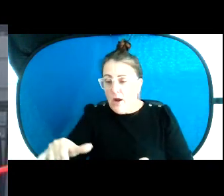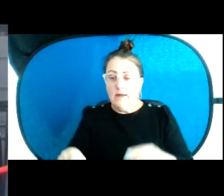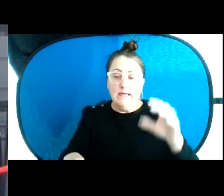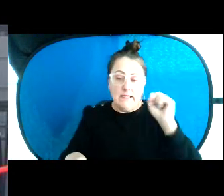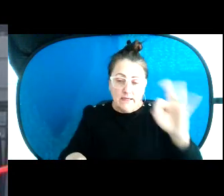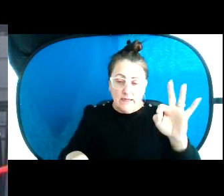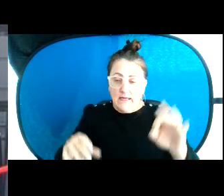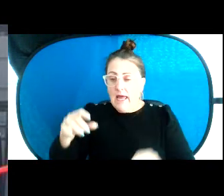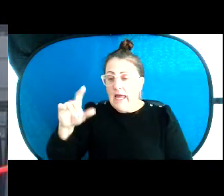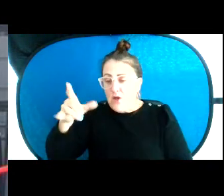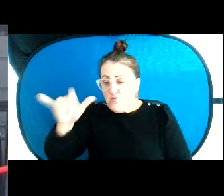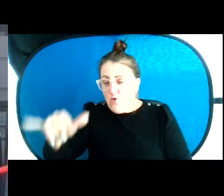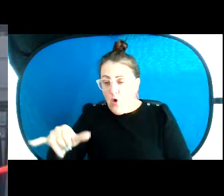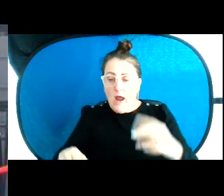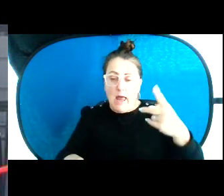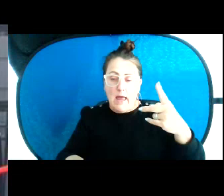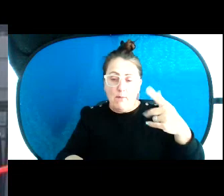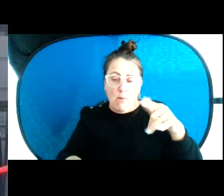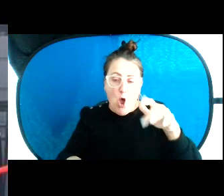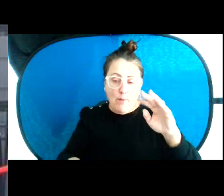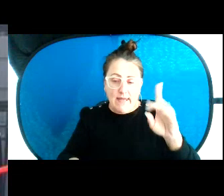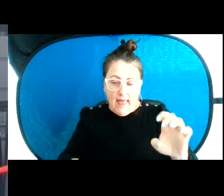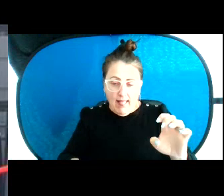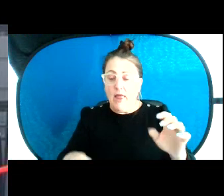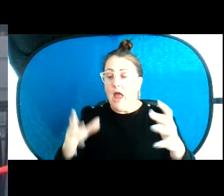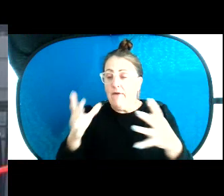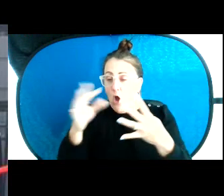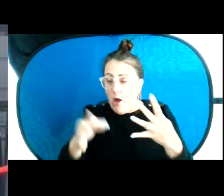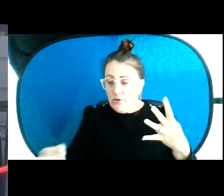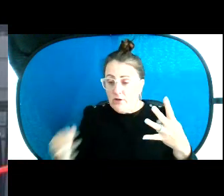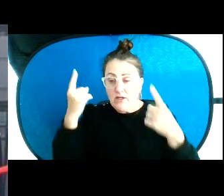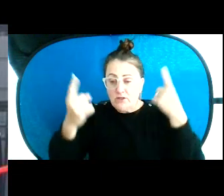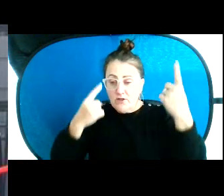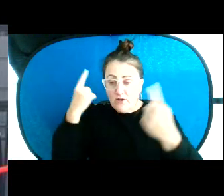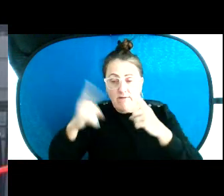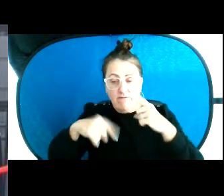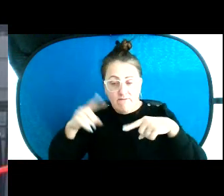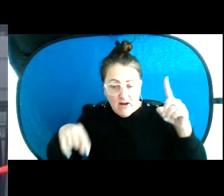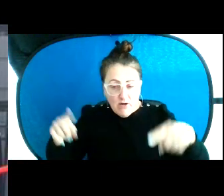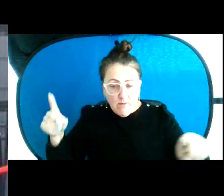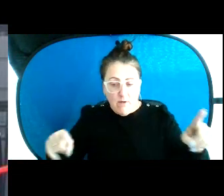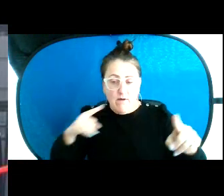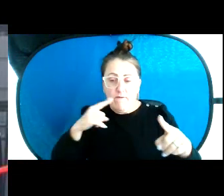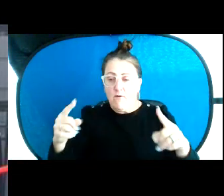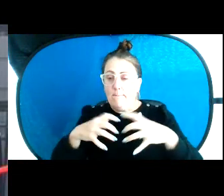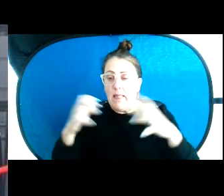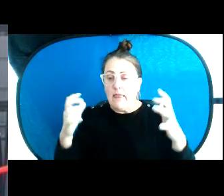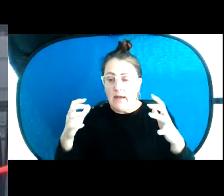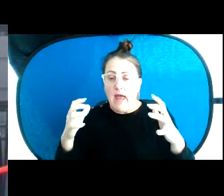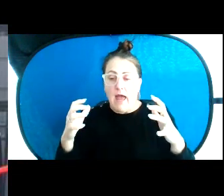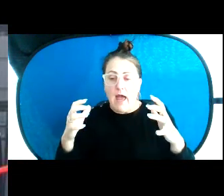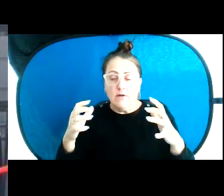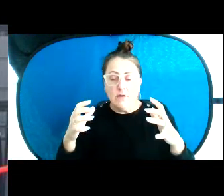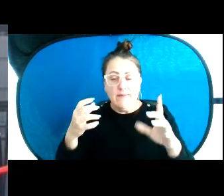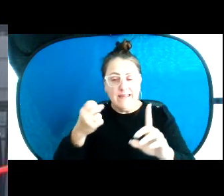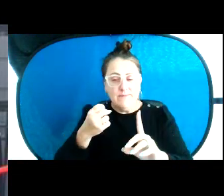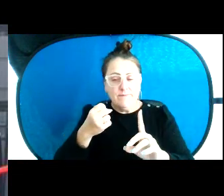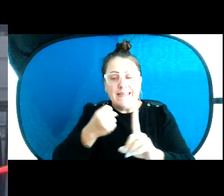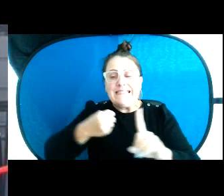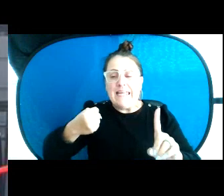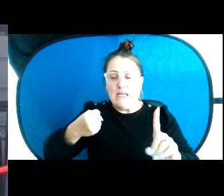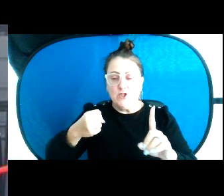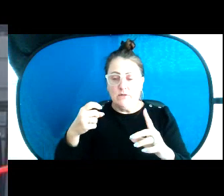Palmdale. In addition, we have provided options for consideration that include variable sequence for the build-out of the Merced extension. That